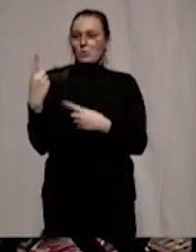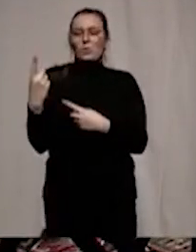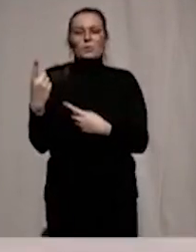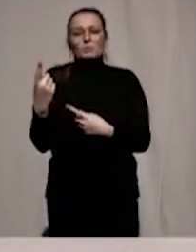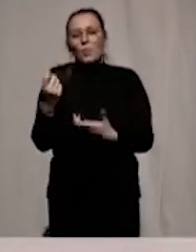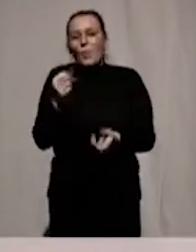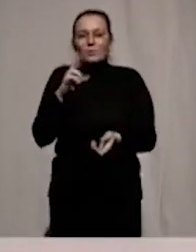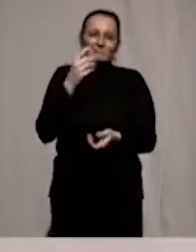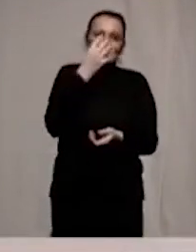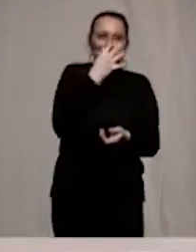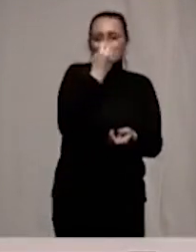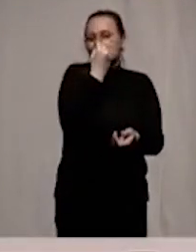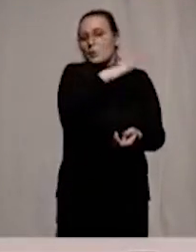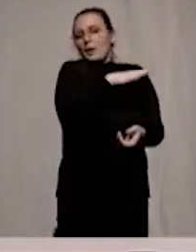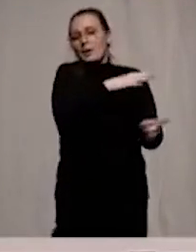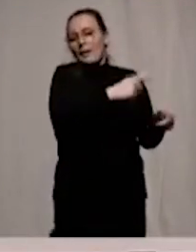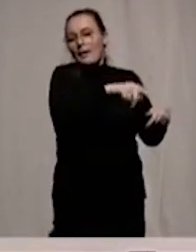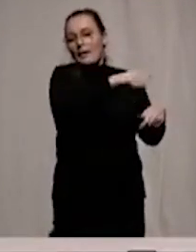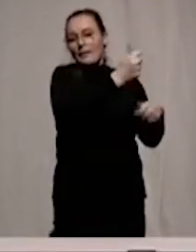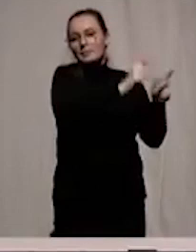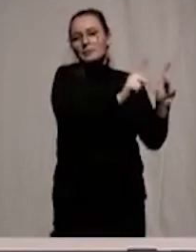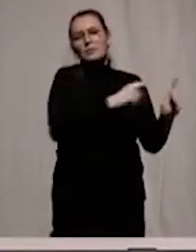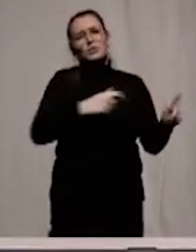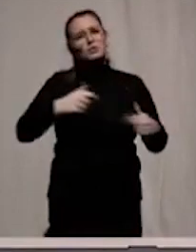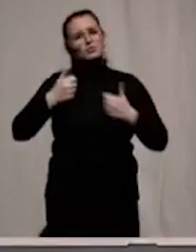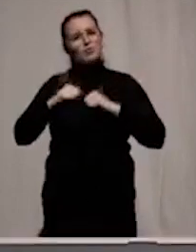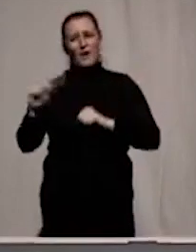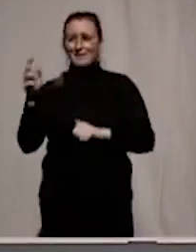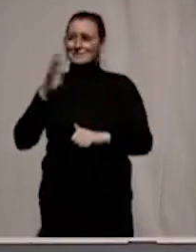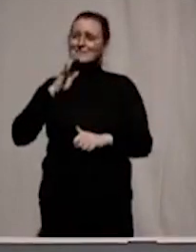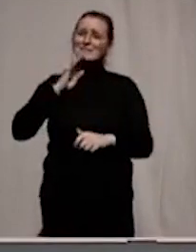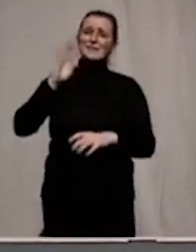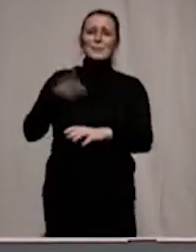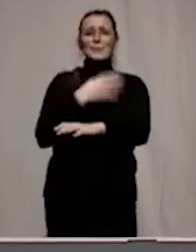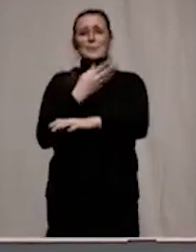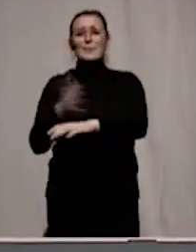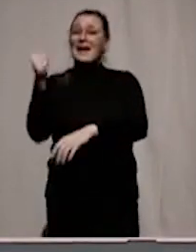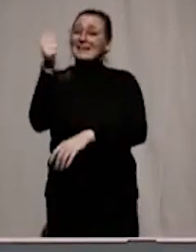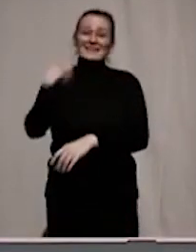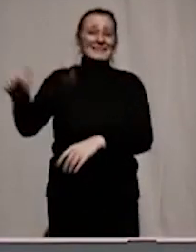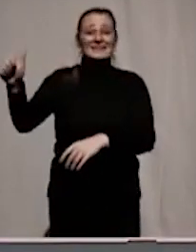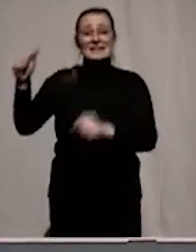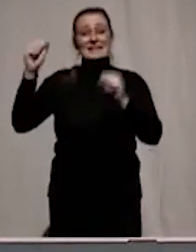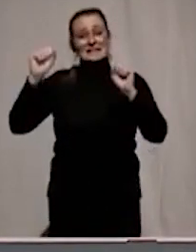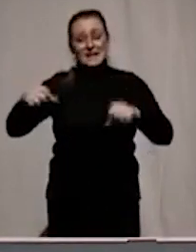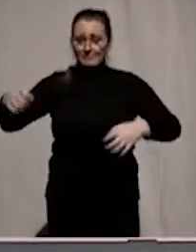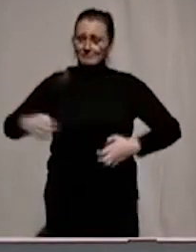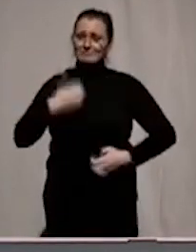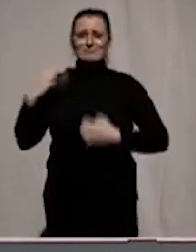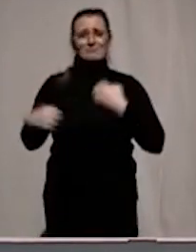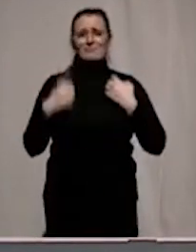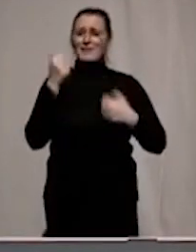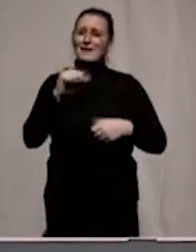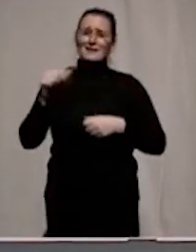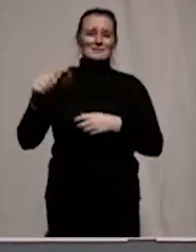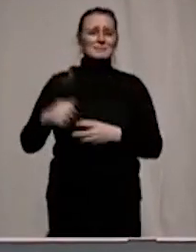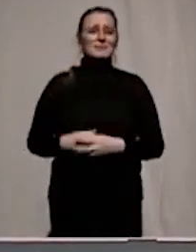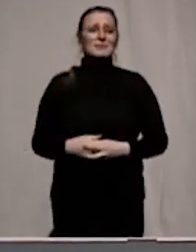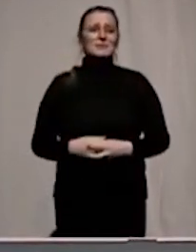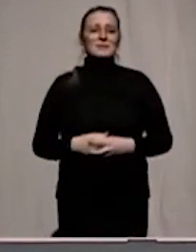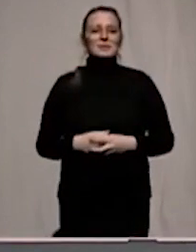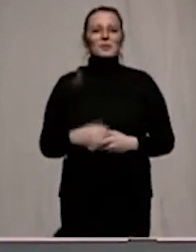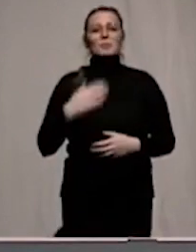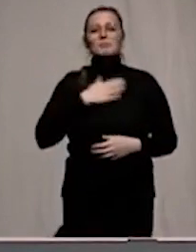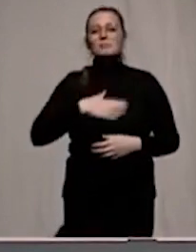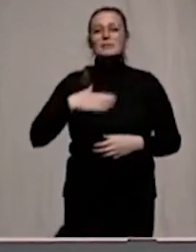everything and just see how it feels, because you can convey any emotion that you want to. But what I would love for you guys to take, if there's anything you could take from this